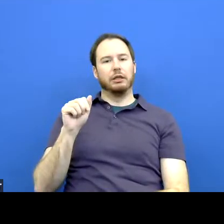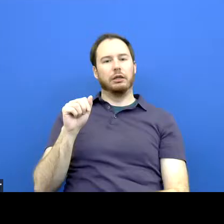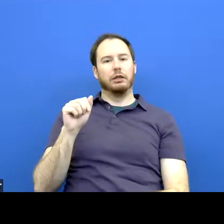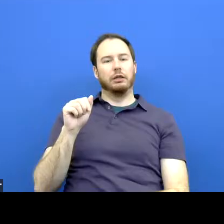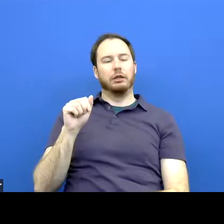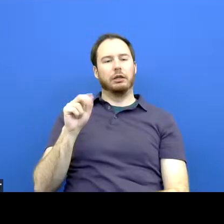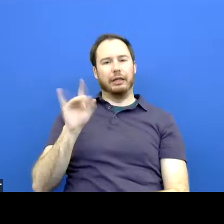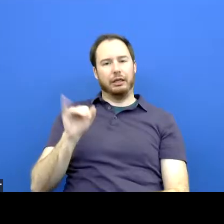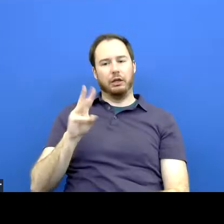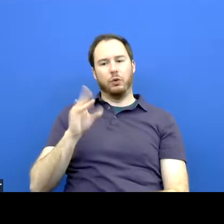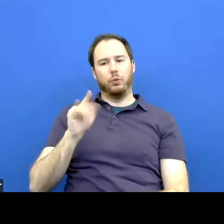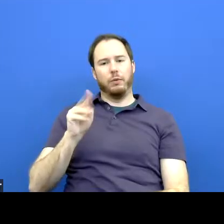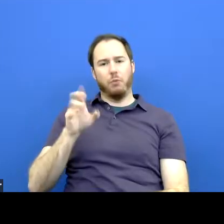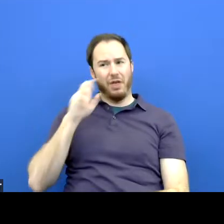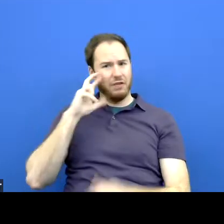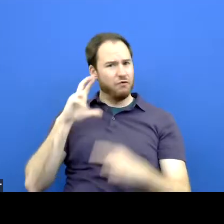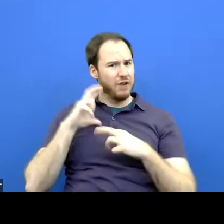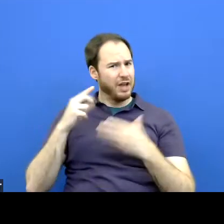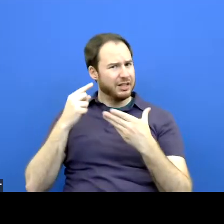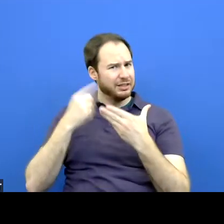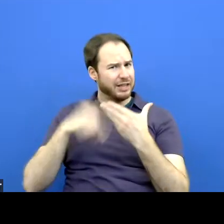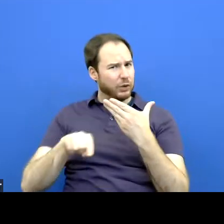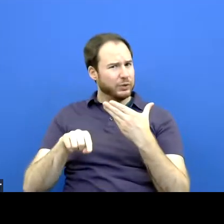retires. Was it next week?